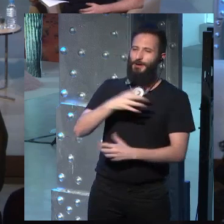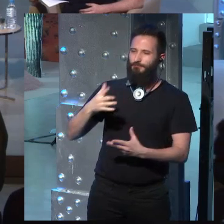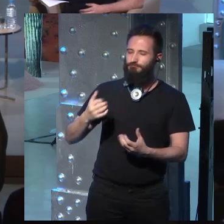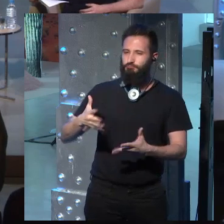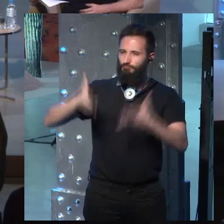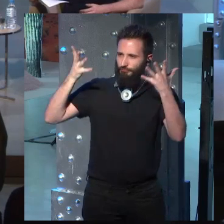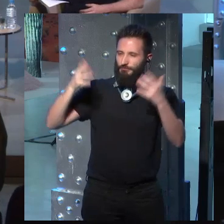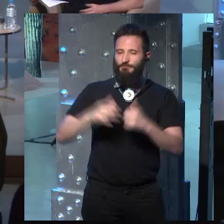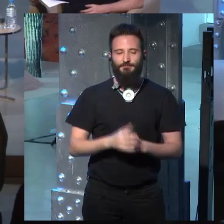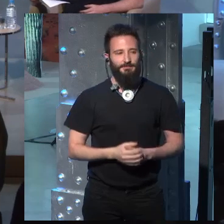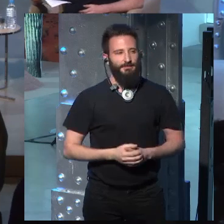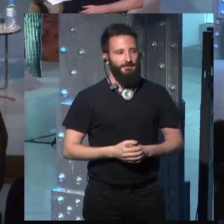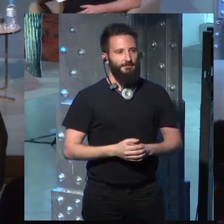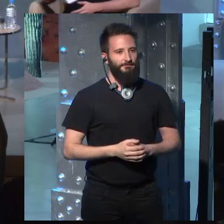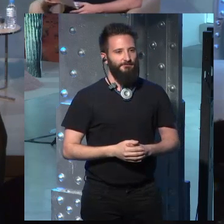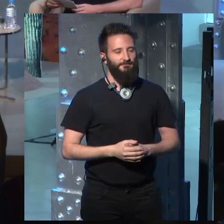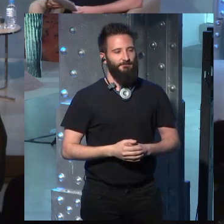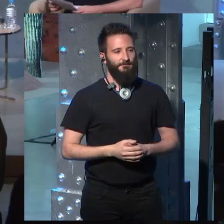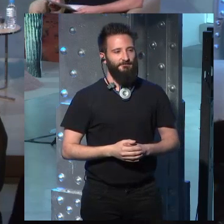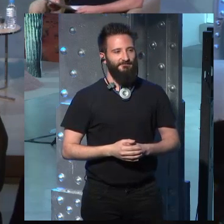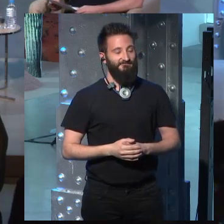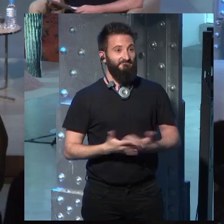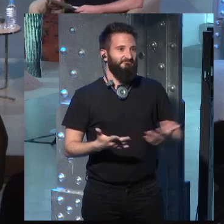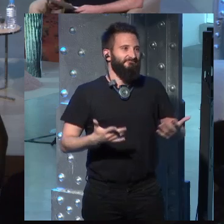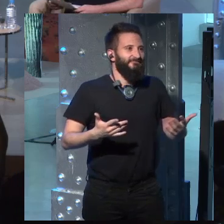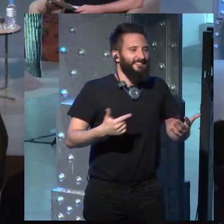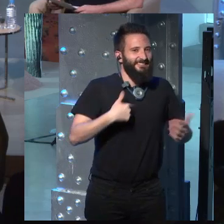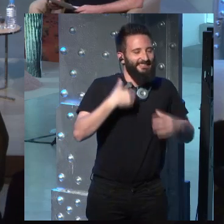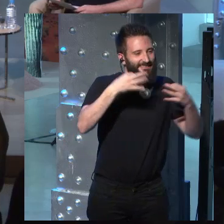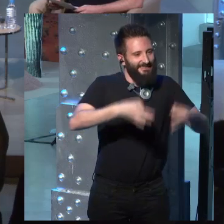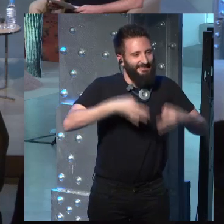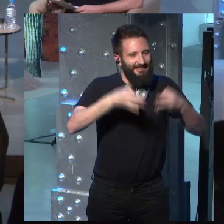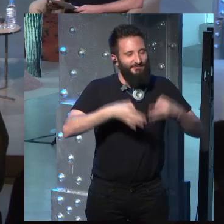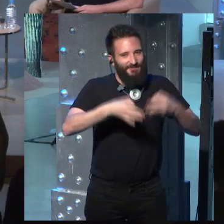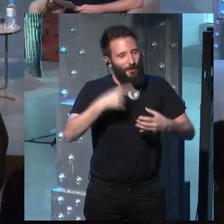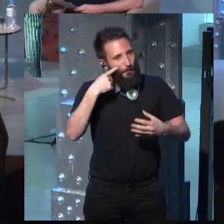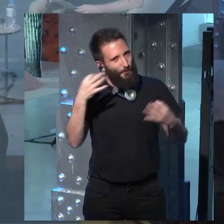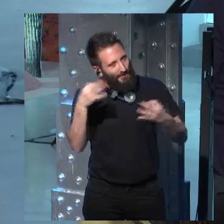I think it would be dangerous to expect success for any series on television, but